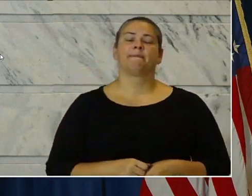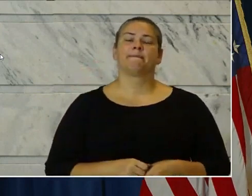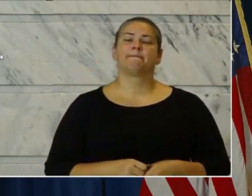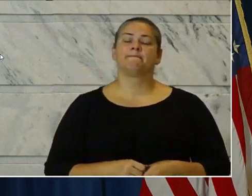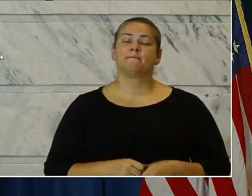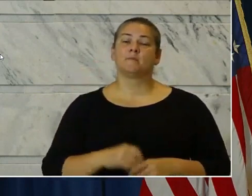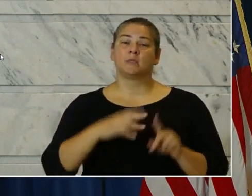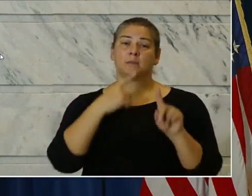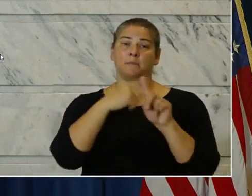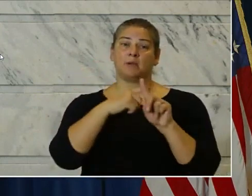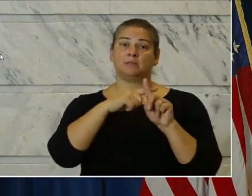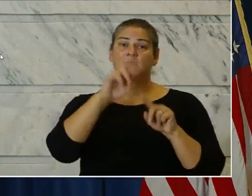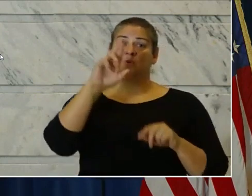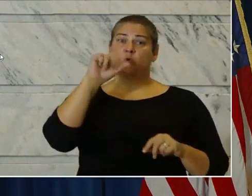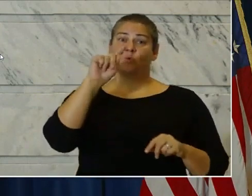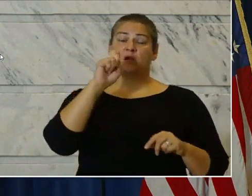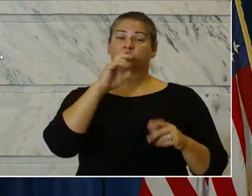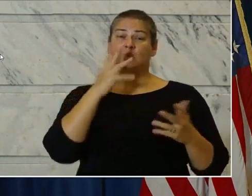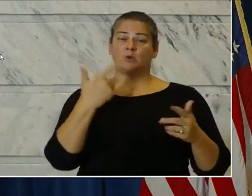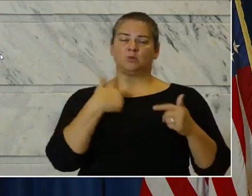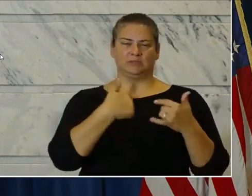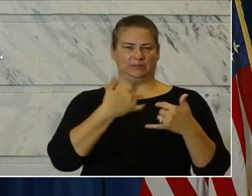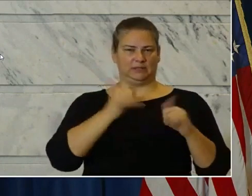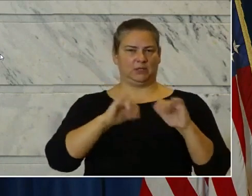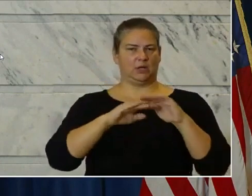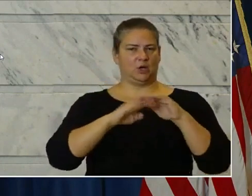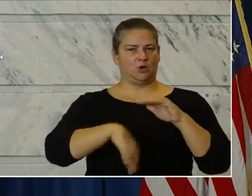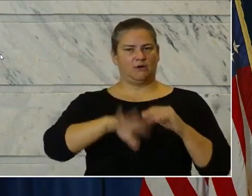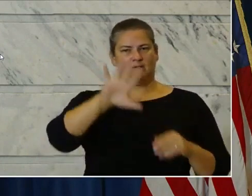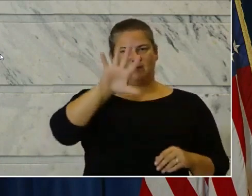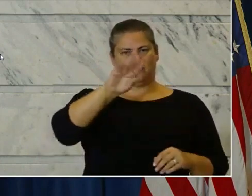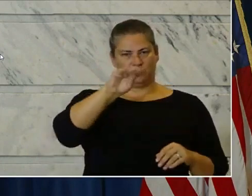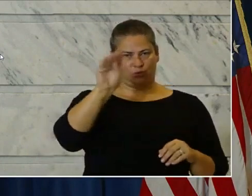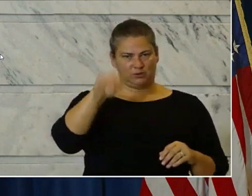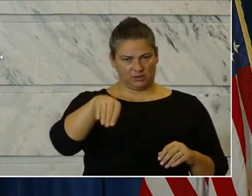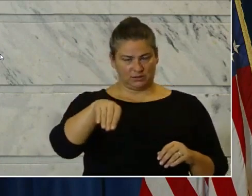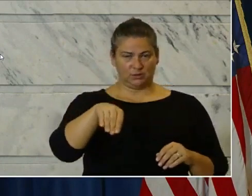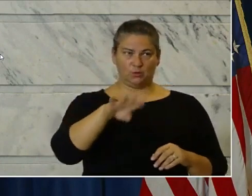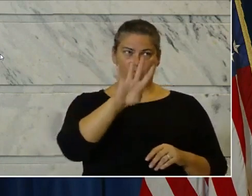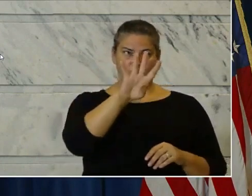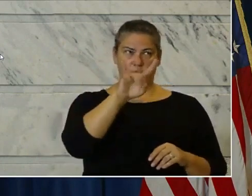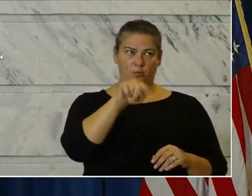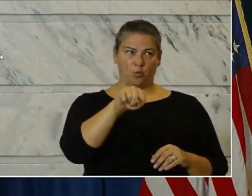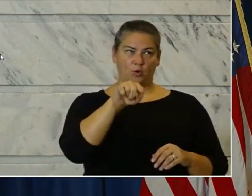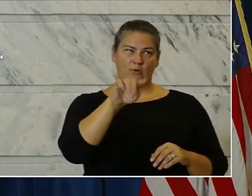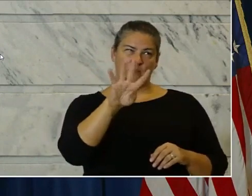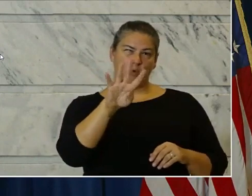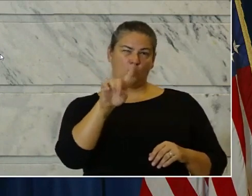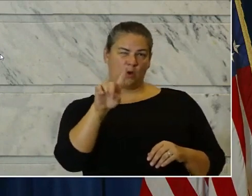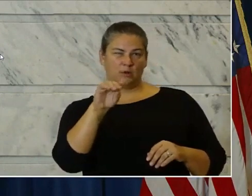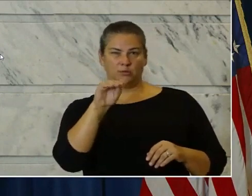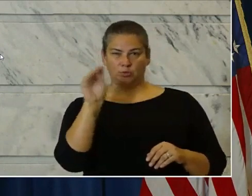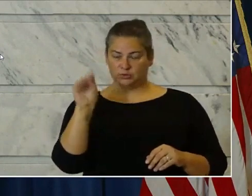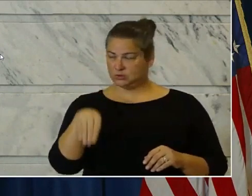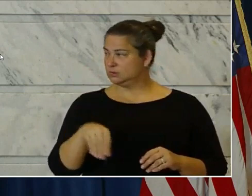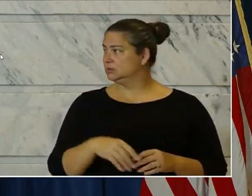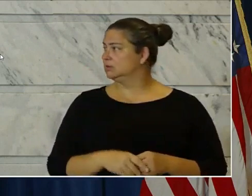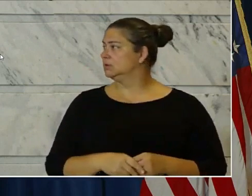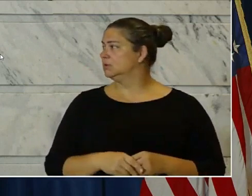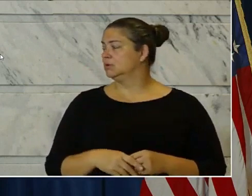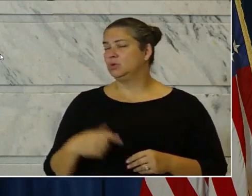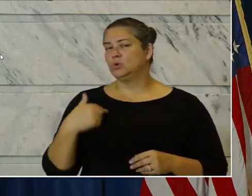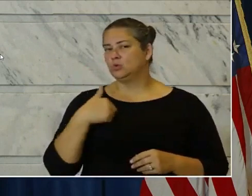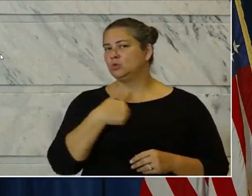66,939. Positivity rate, we are still under 5%, though at 4.41%. And we ought